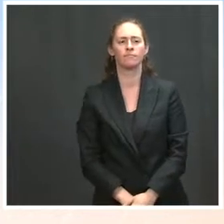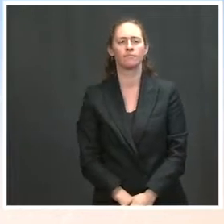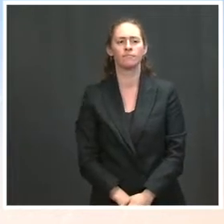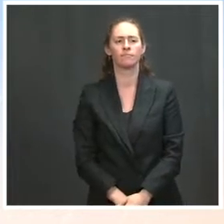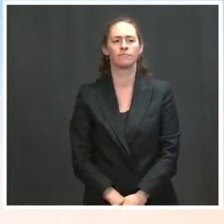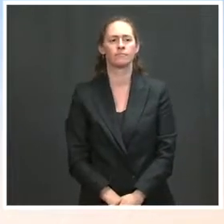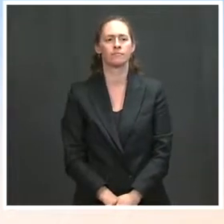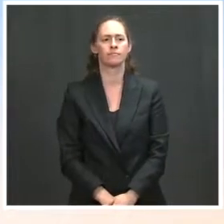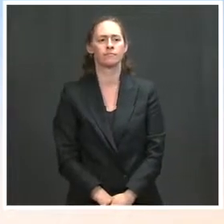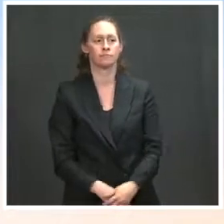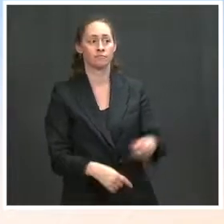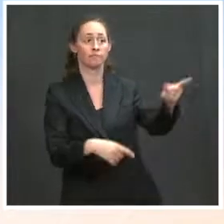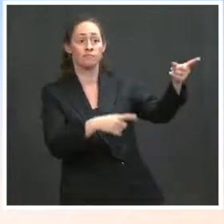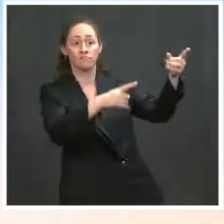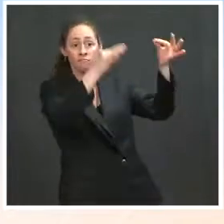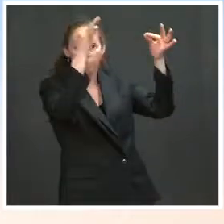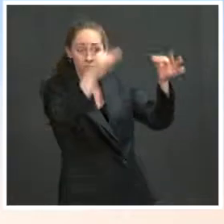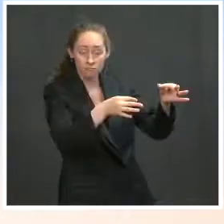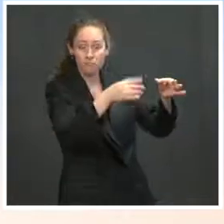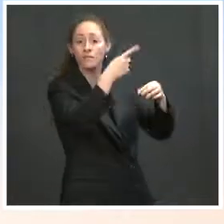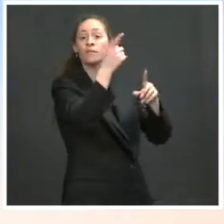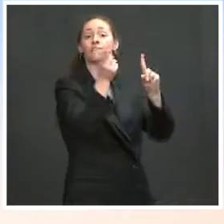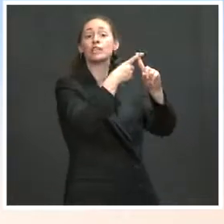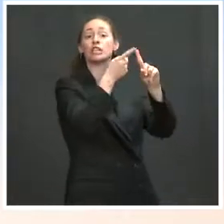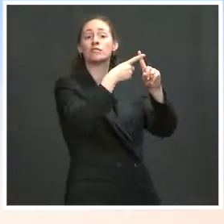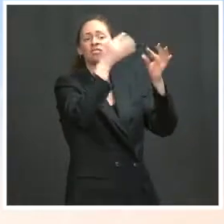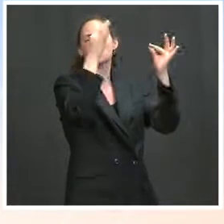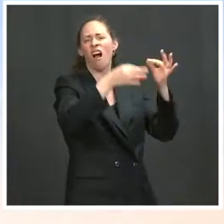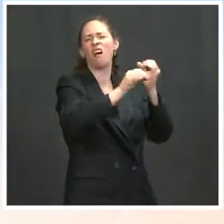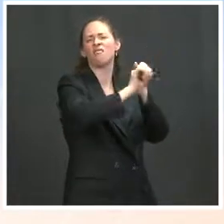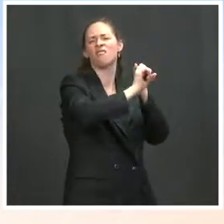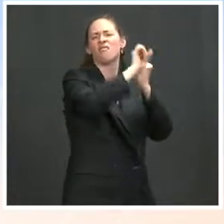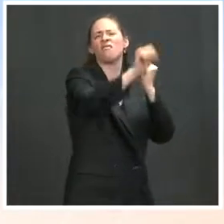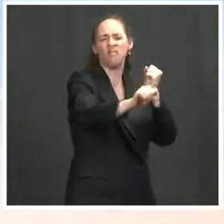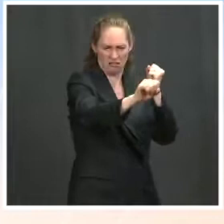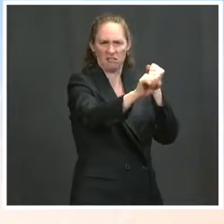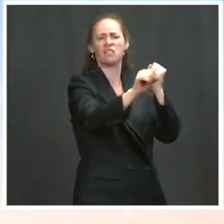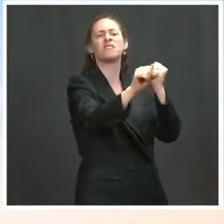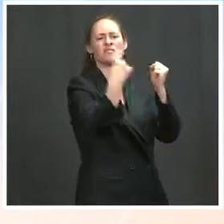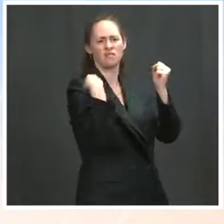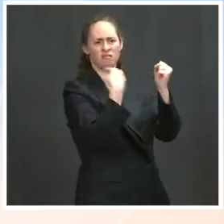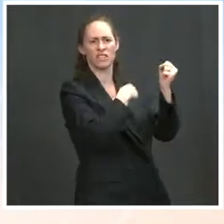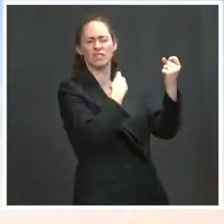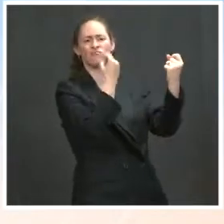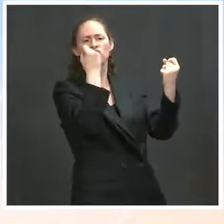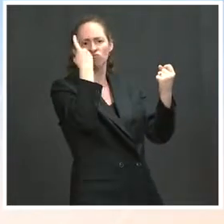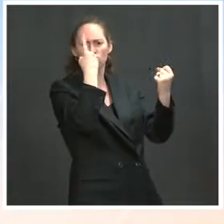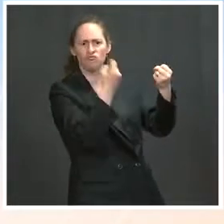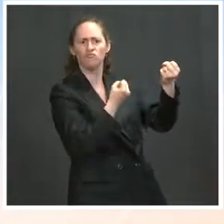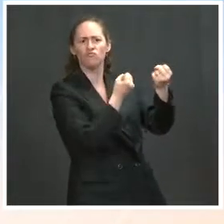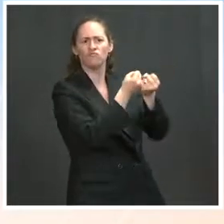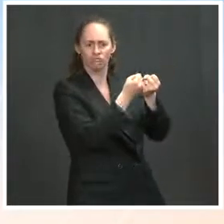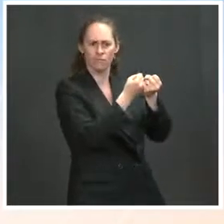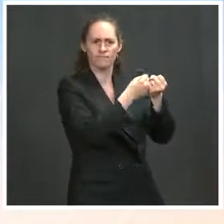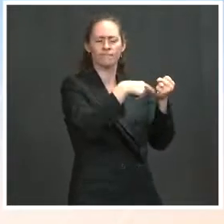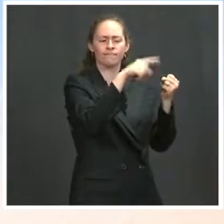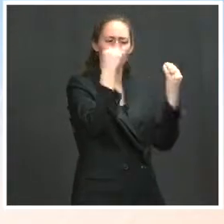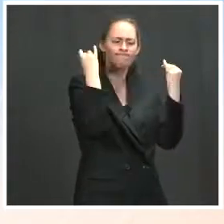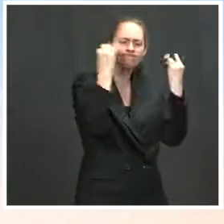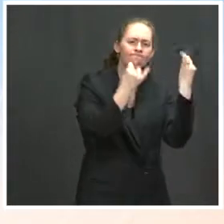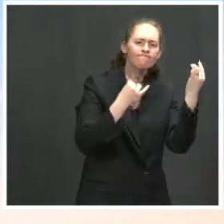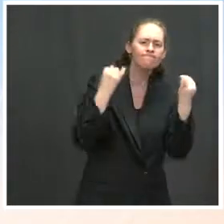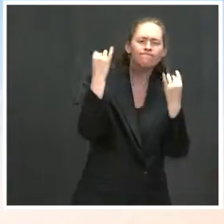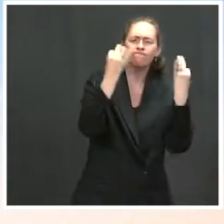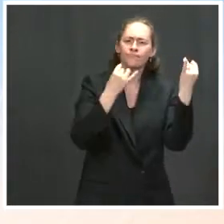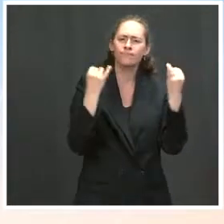and we understand the careful consideration that the Japanese government and the International Olympic Committee are weighing as they prepare for the